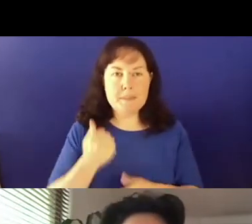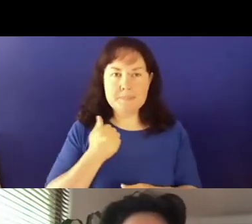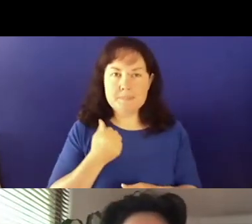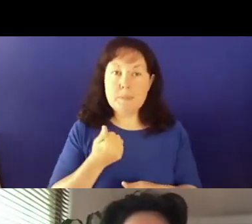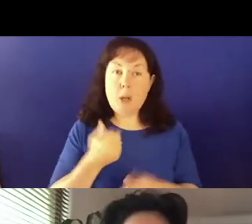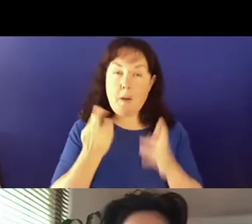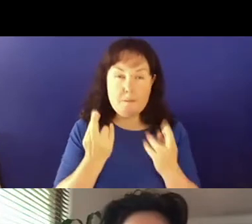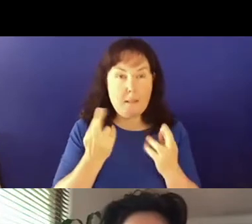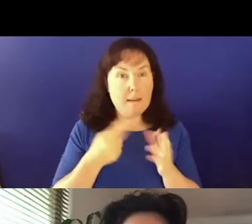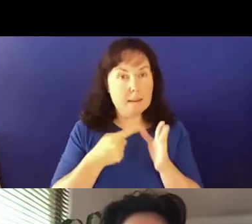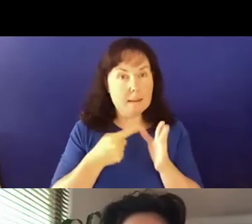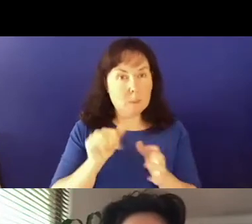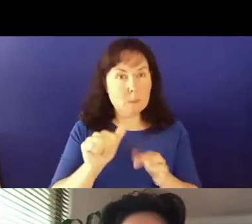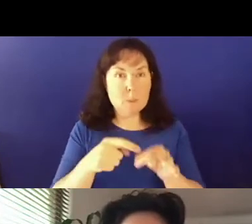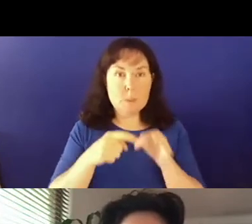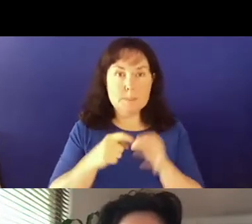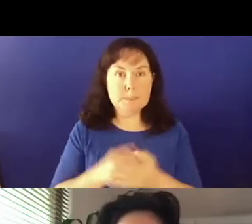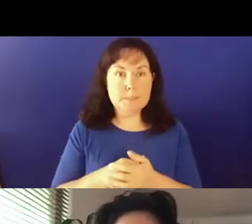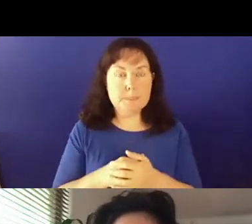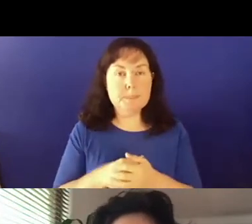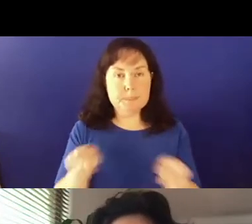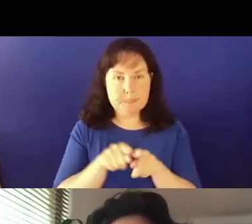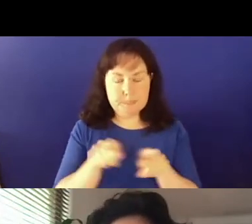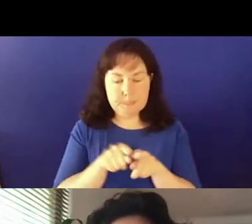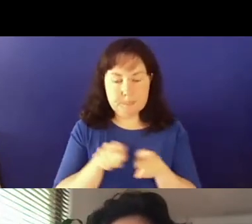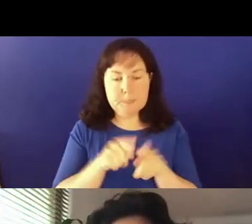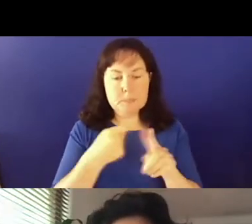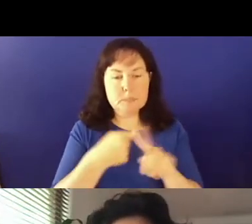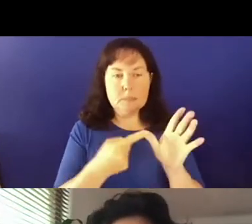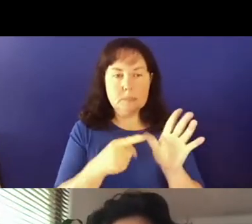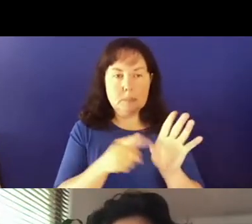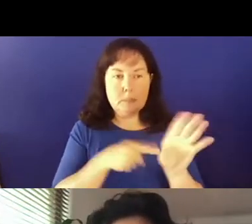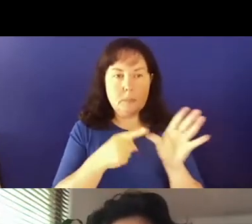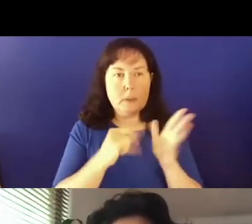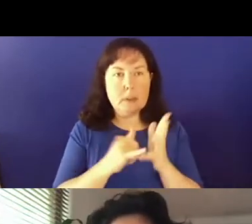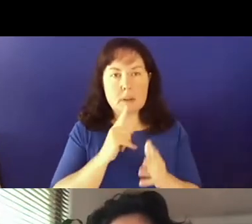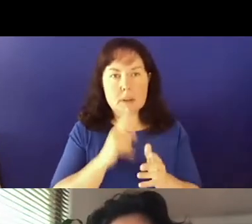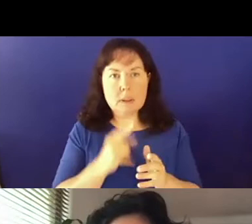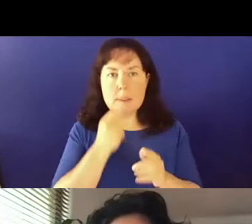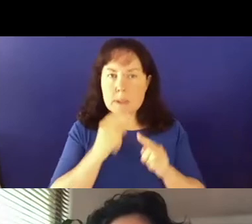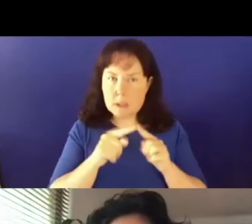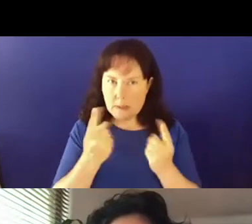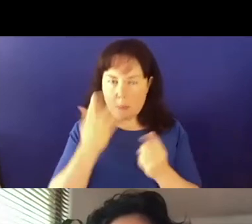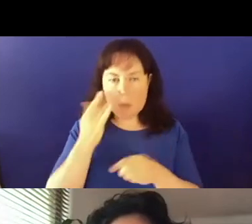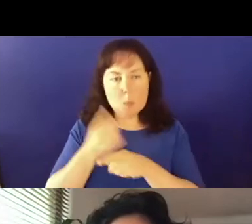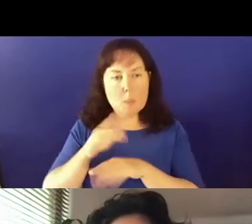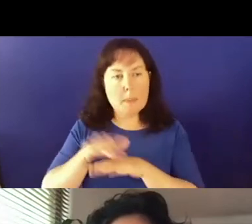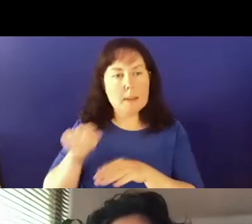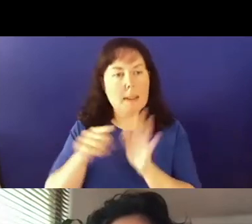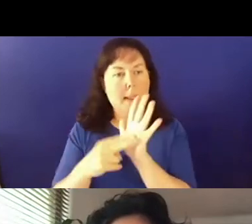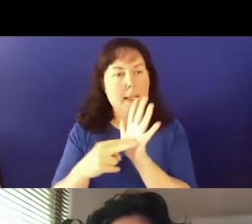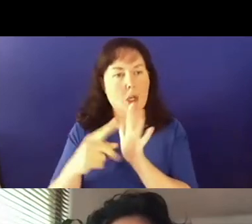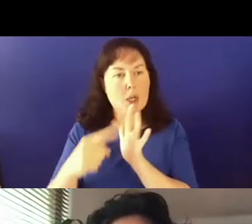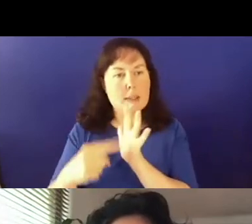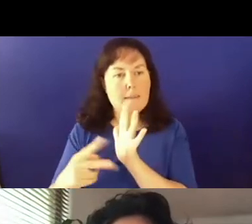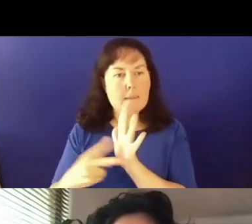your question. But as Kai said, that does slightly differ when we're talking about NITV projects. Luani, I want to